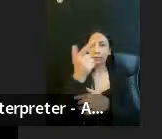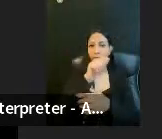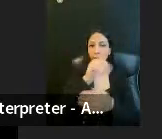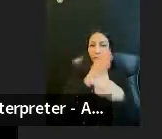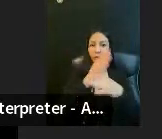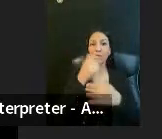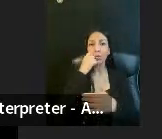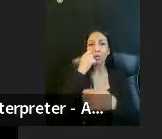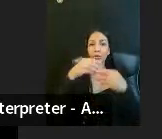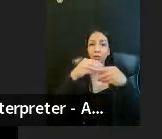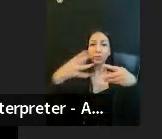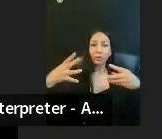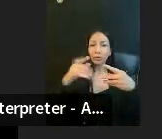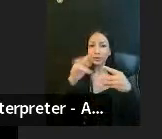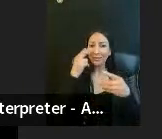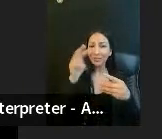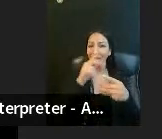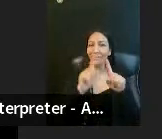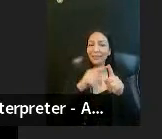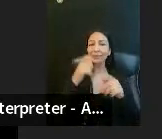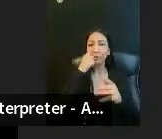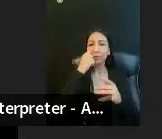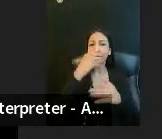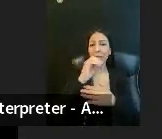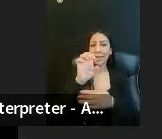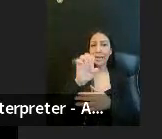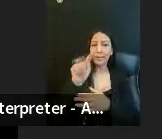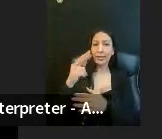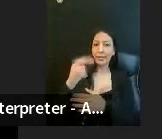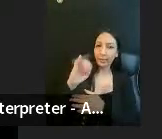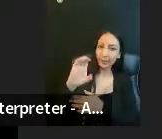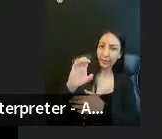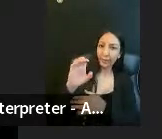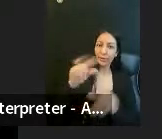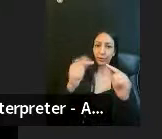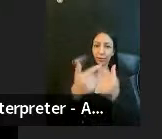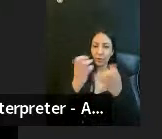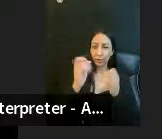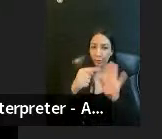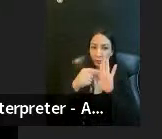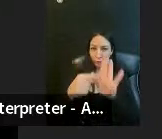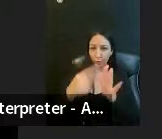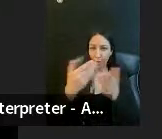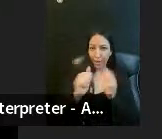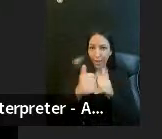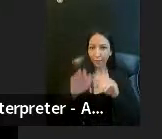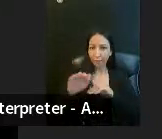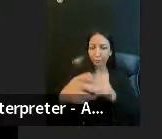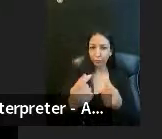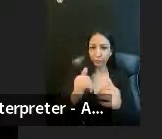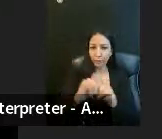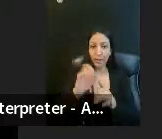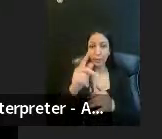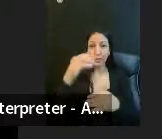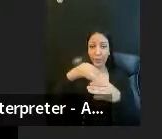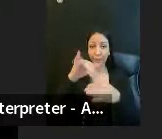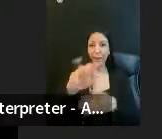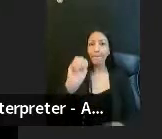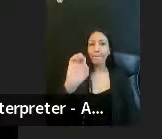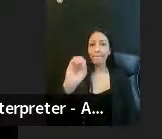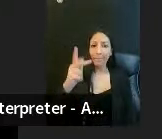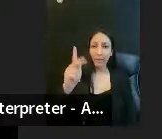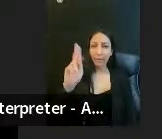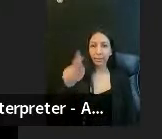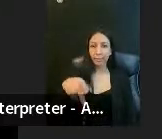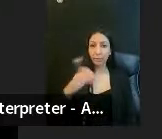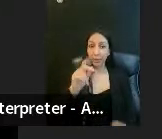racial breakdown and see different racial and ethnic groups. So I'm gonna just walk you through the steps of how to do that in these mockups. So